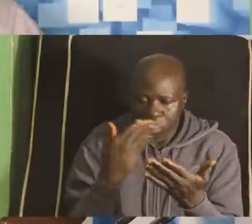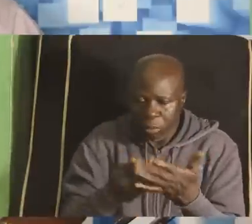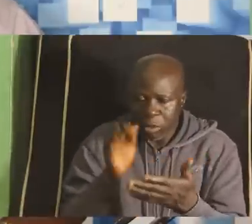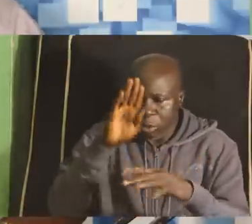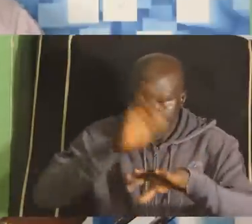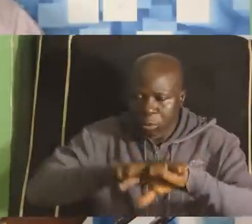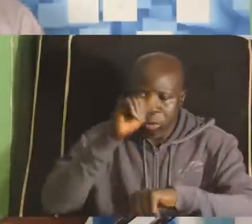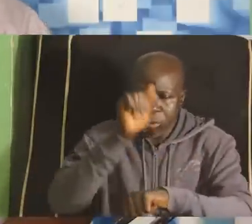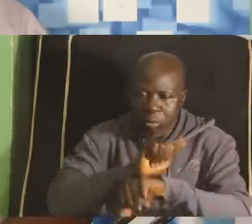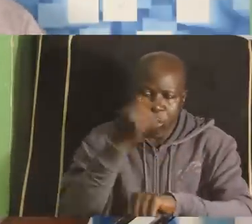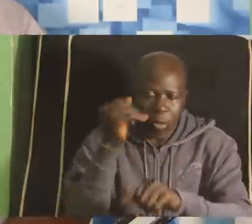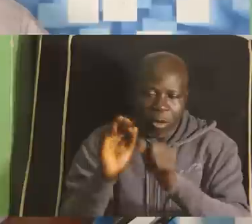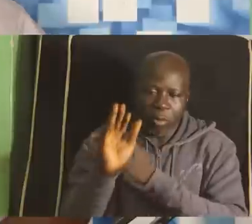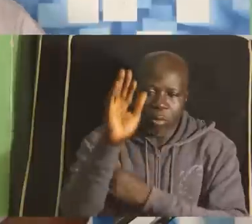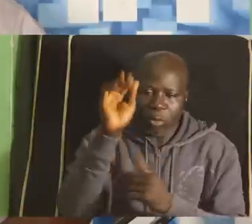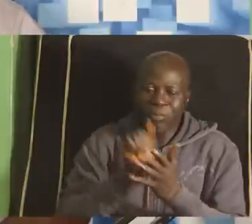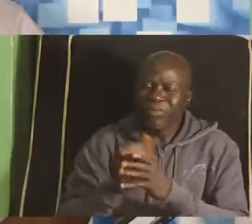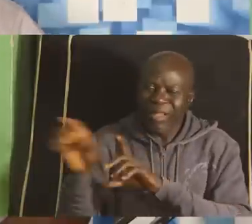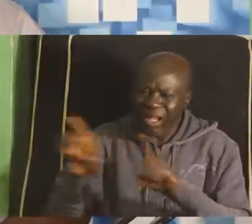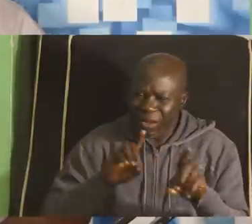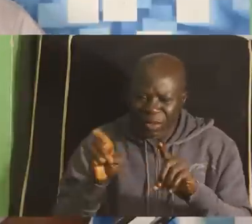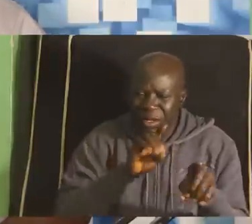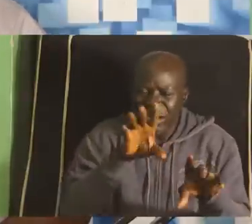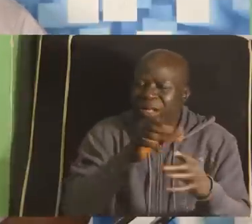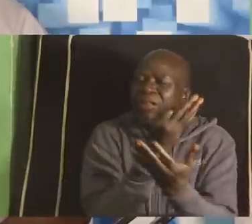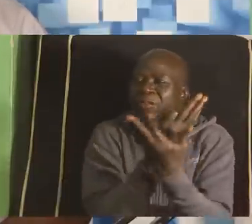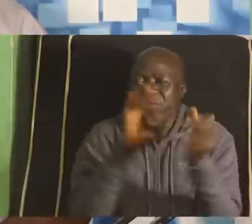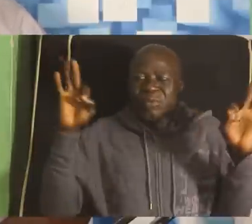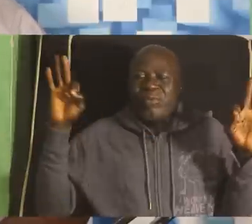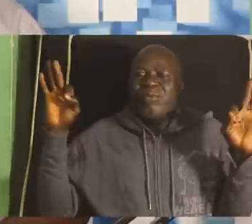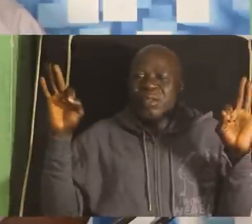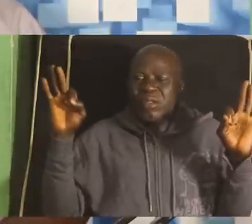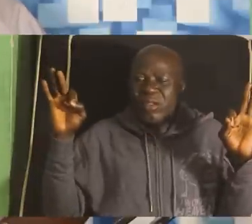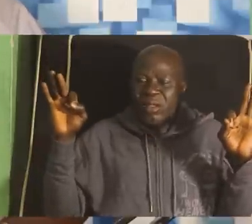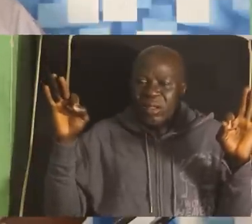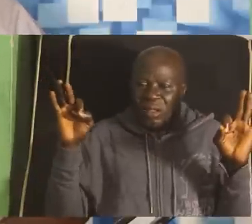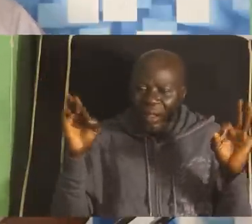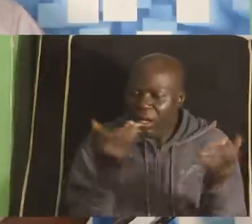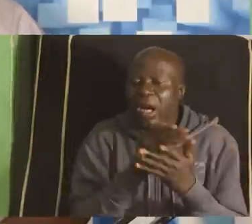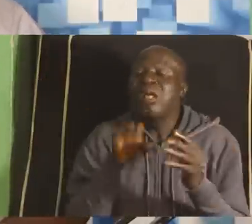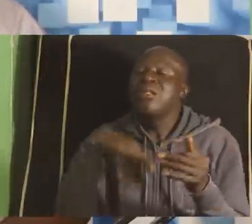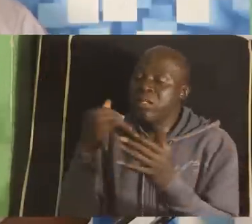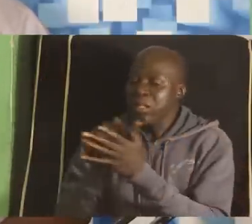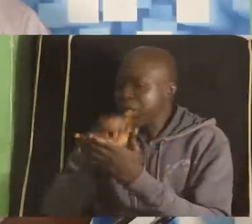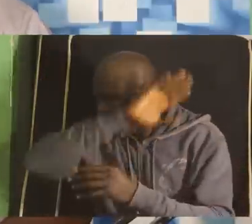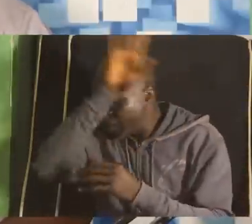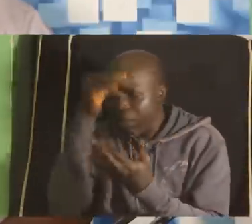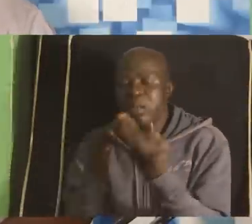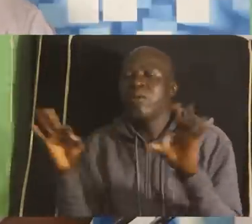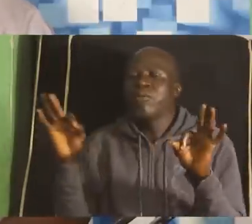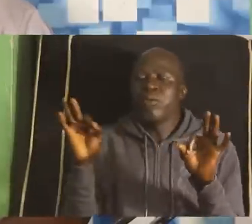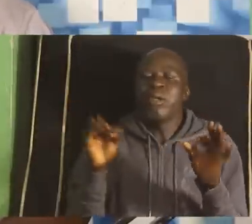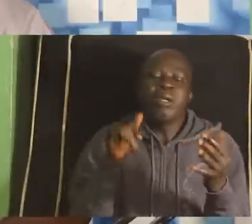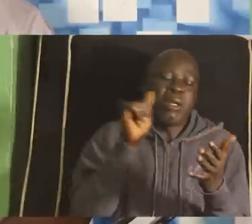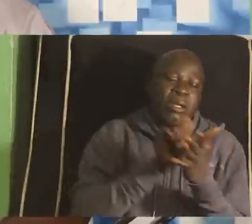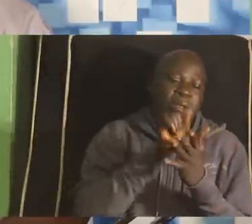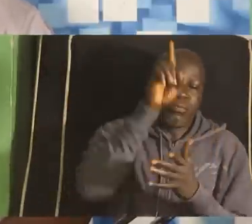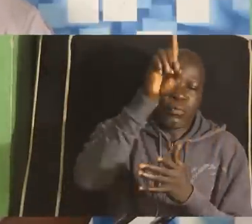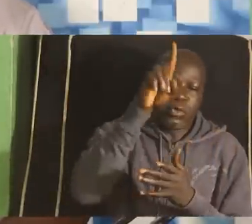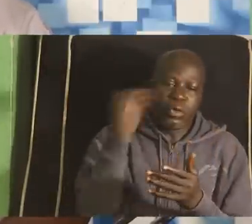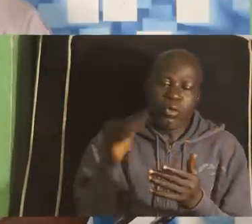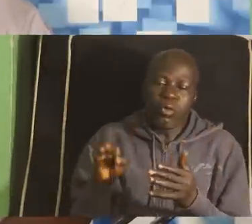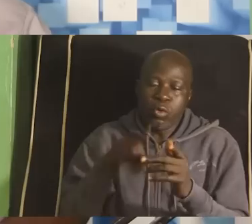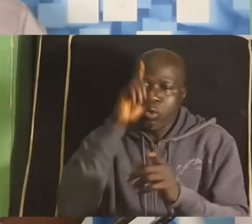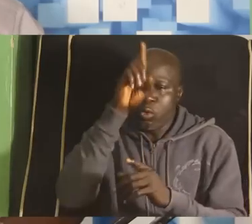on the work of God. O ni te yan le se gbe sa. That can you fail? Mo ni ah o le se pe. I said that one can't cannot fail. It is a meeting series